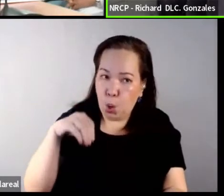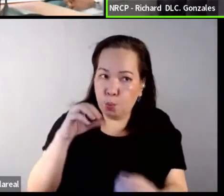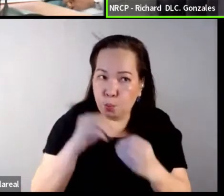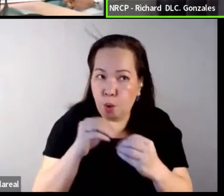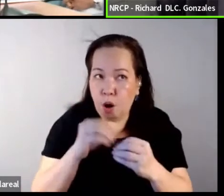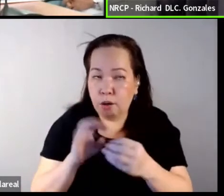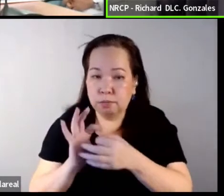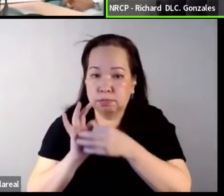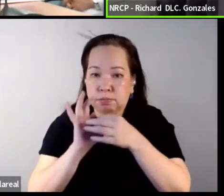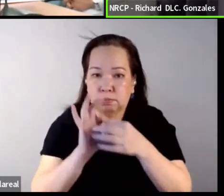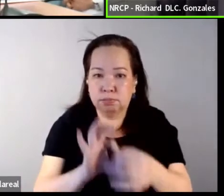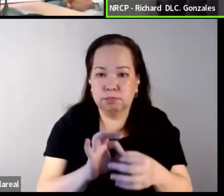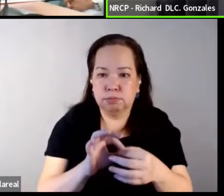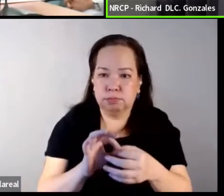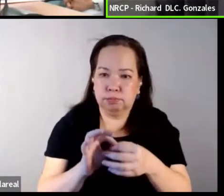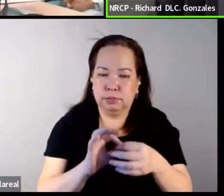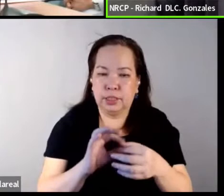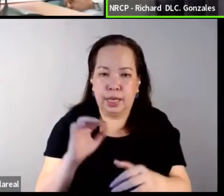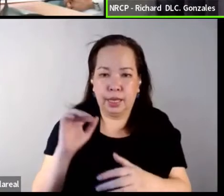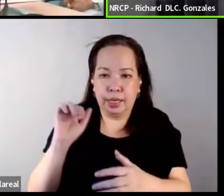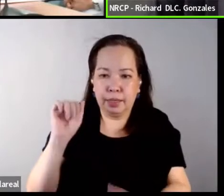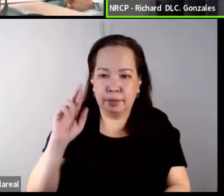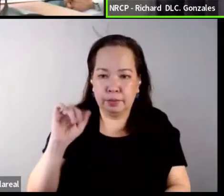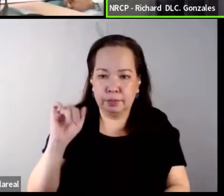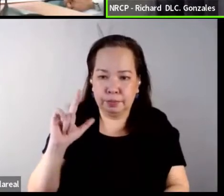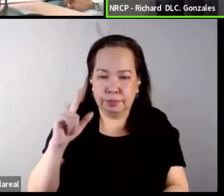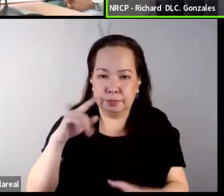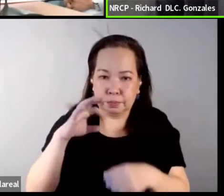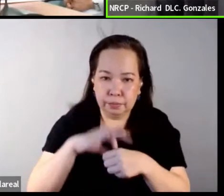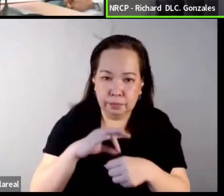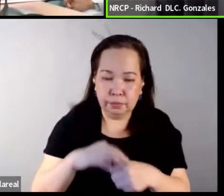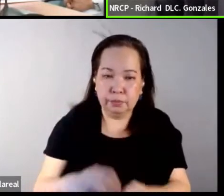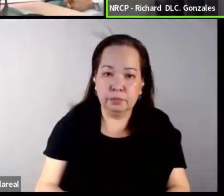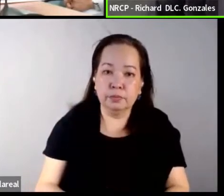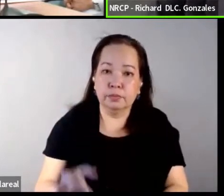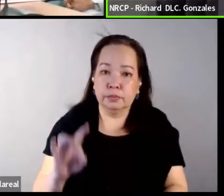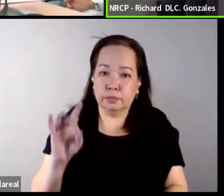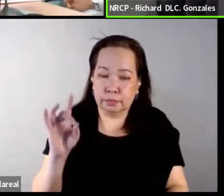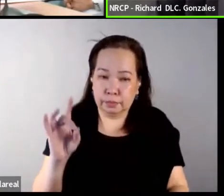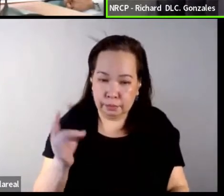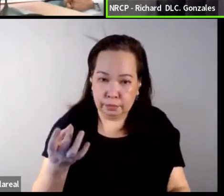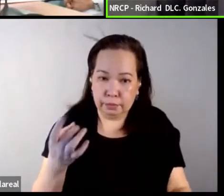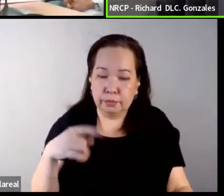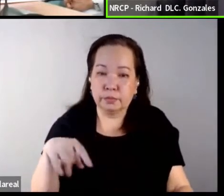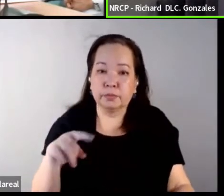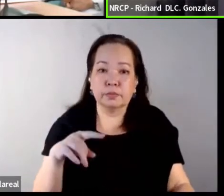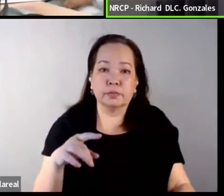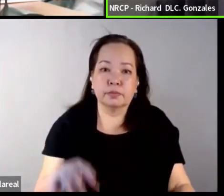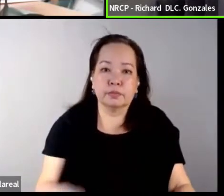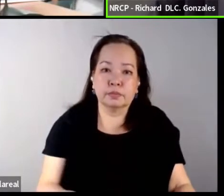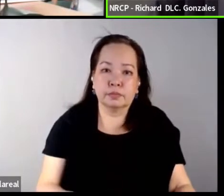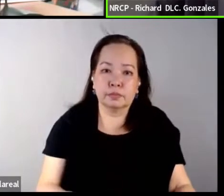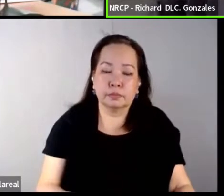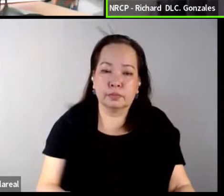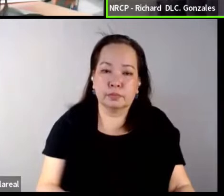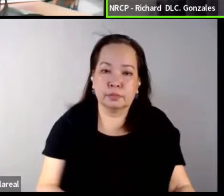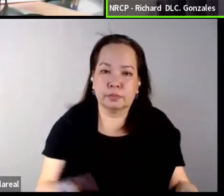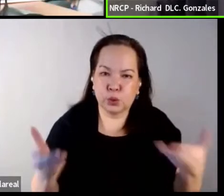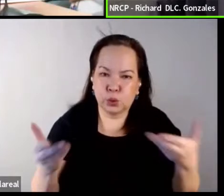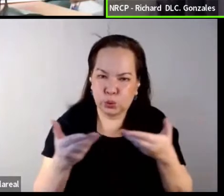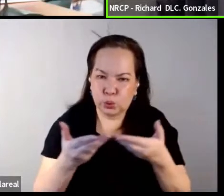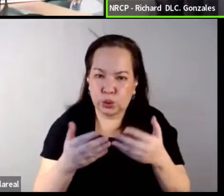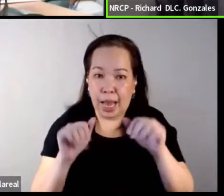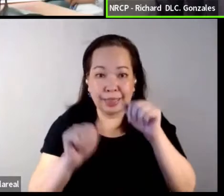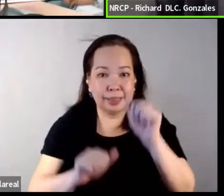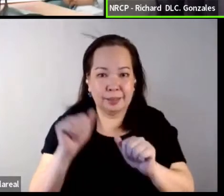evaluation of the ARAL program. 8 is to introduce a robust assessment program in the ARAL program.